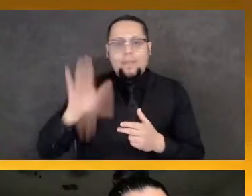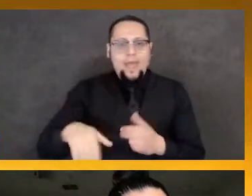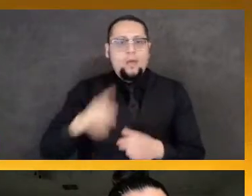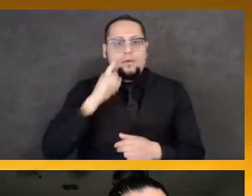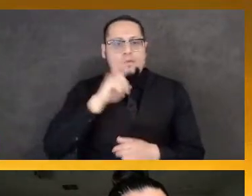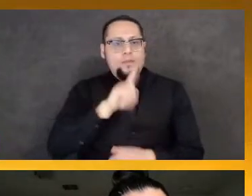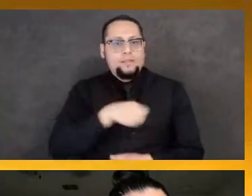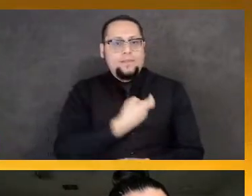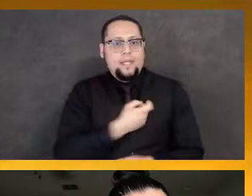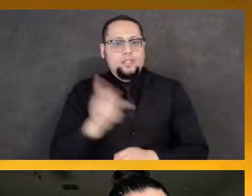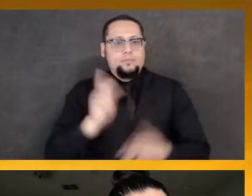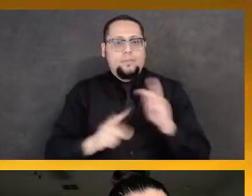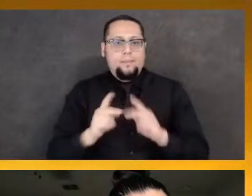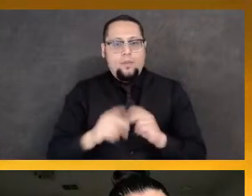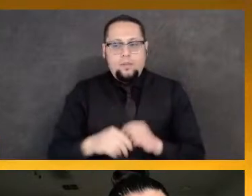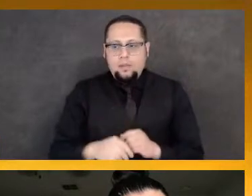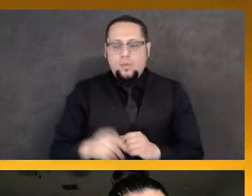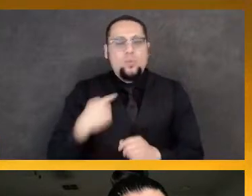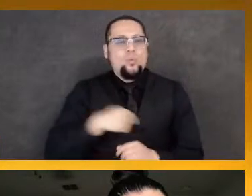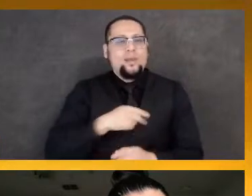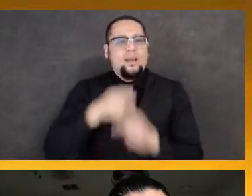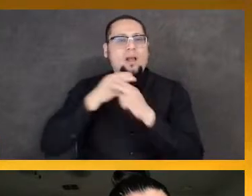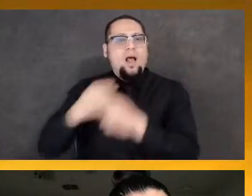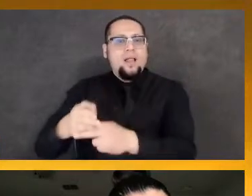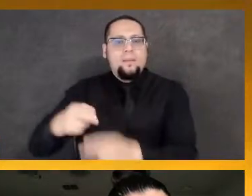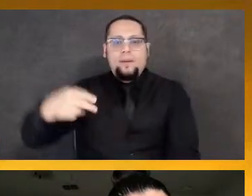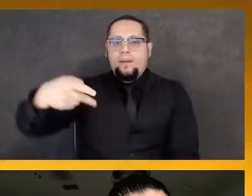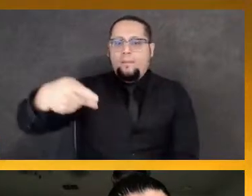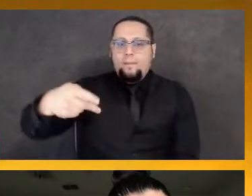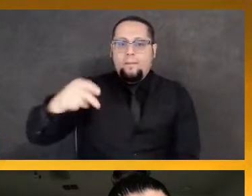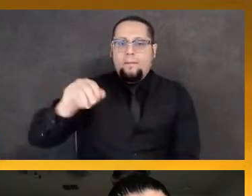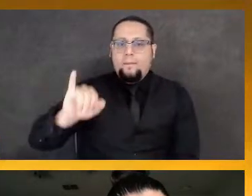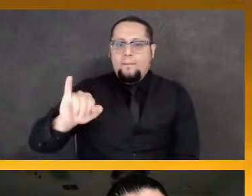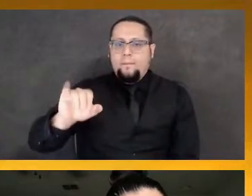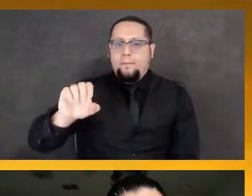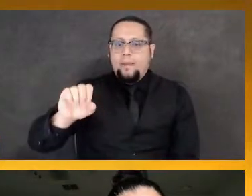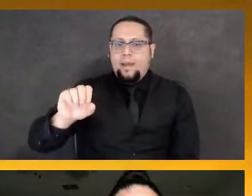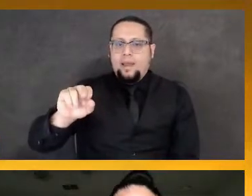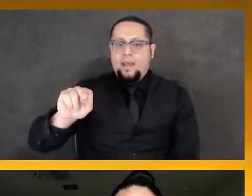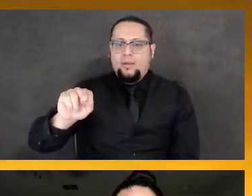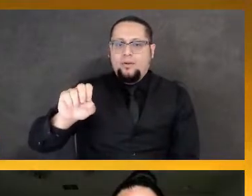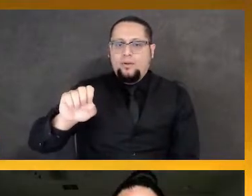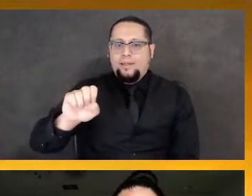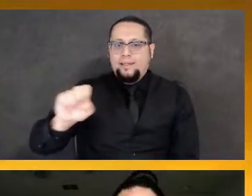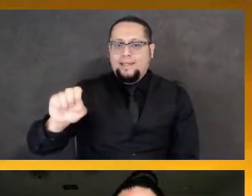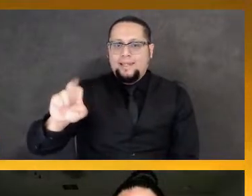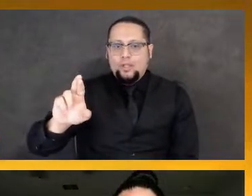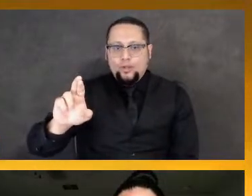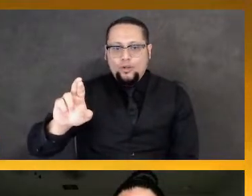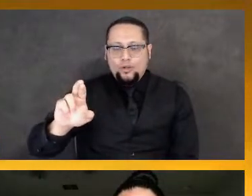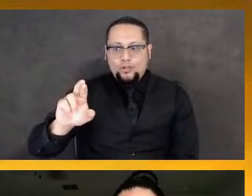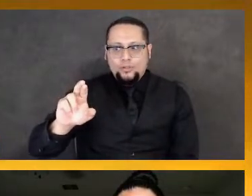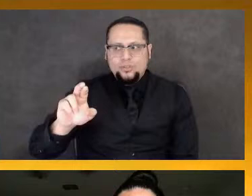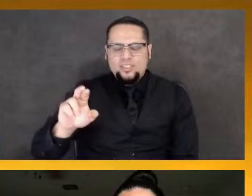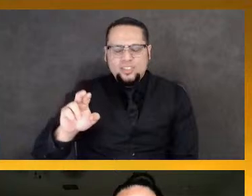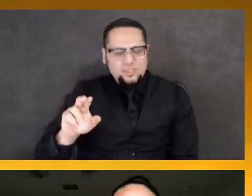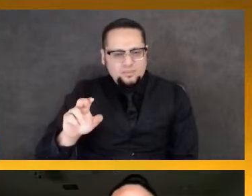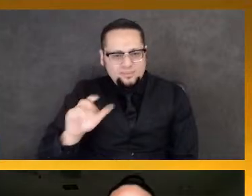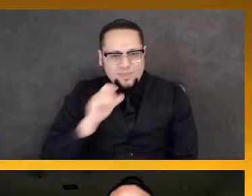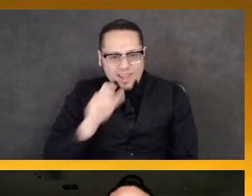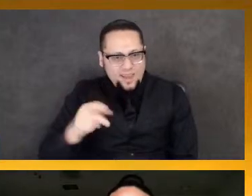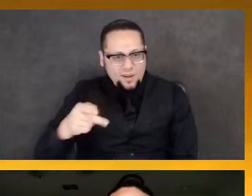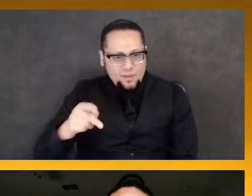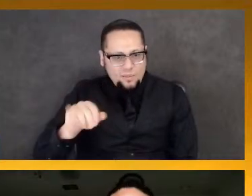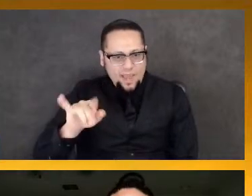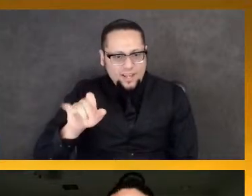And they're not pioneers. You cannot call someone a pioneer if they weren't the first ones here. But